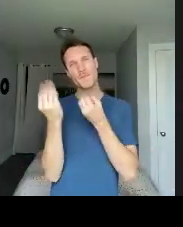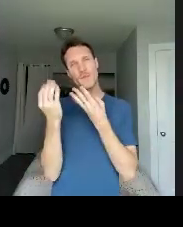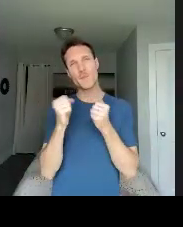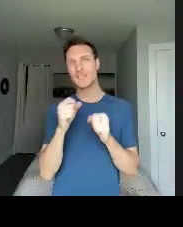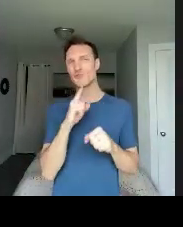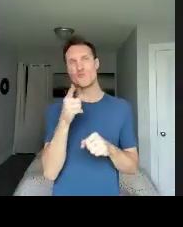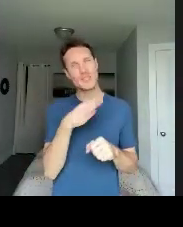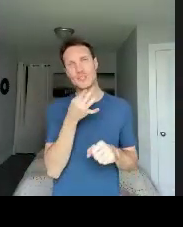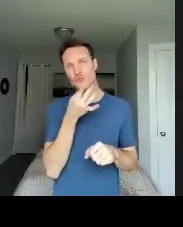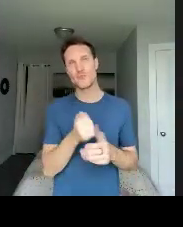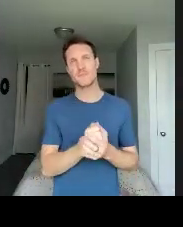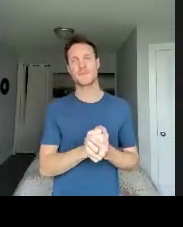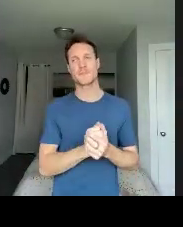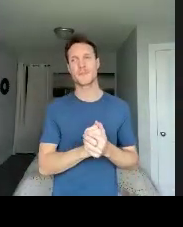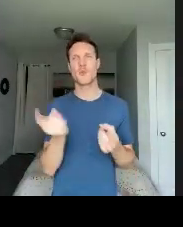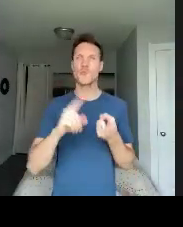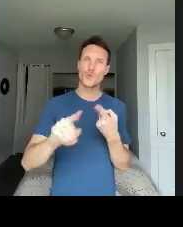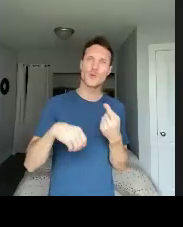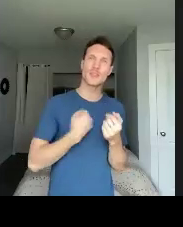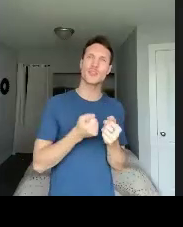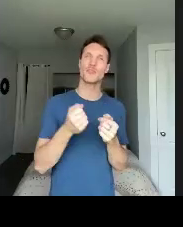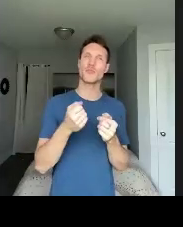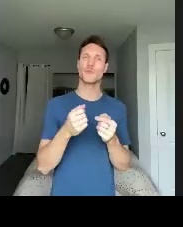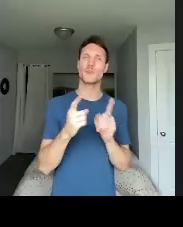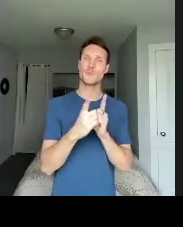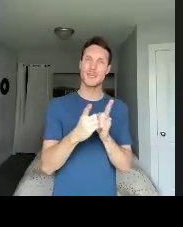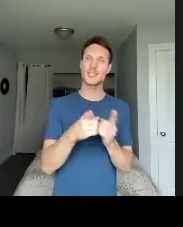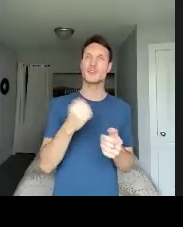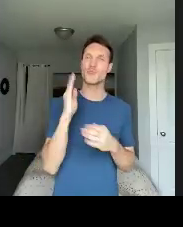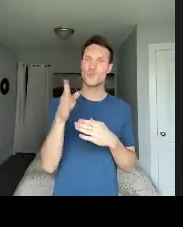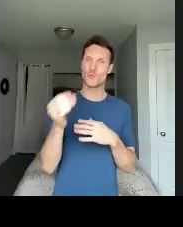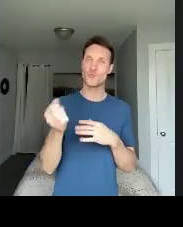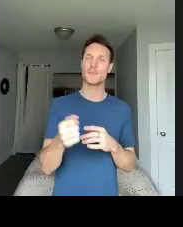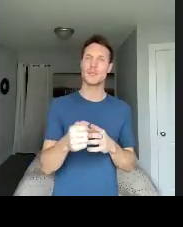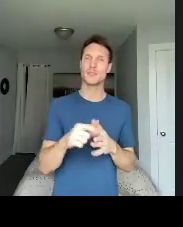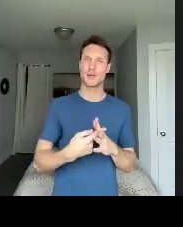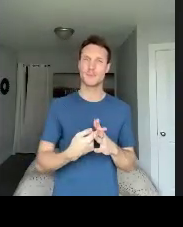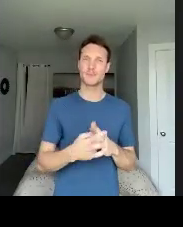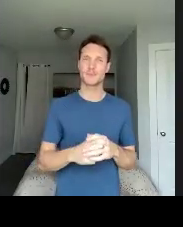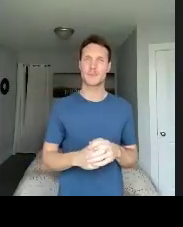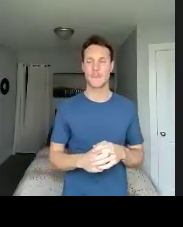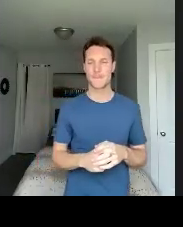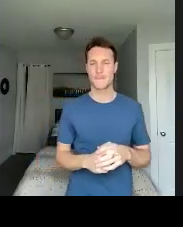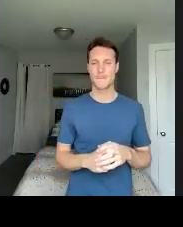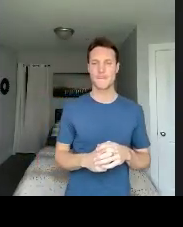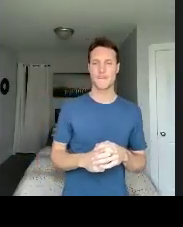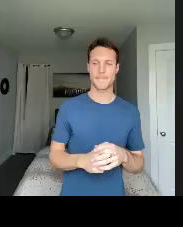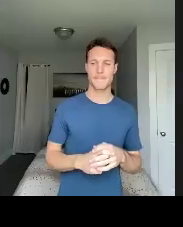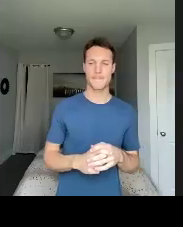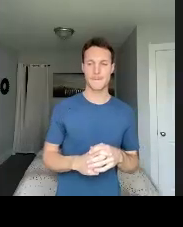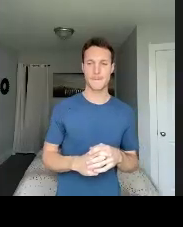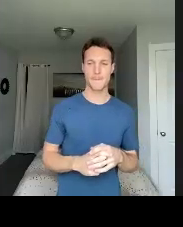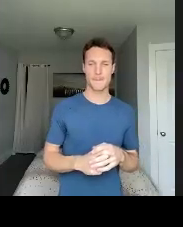on when those sessions will be held, both in person and virtually, so we can make sure and hear your